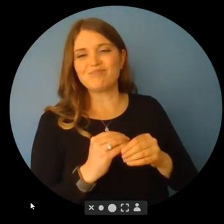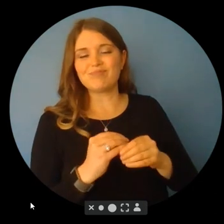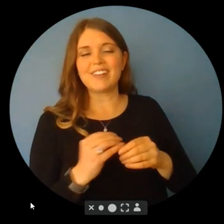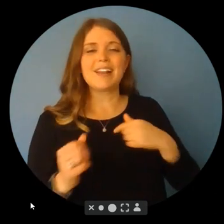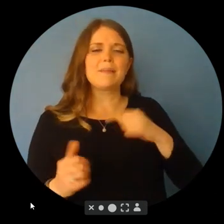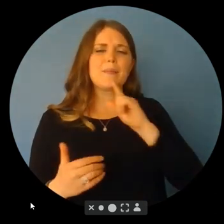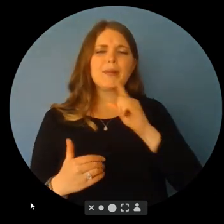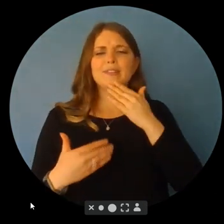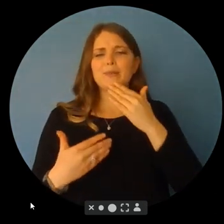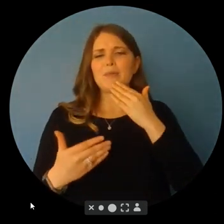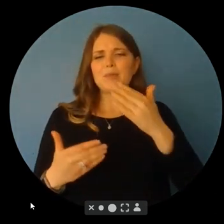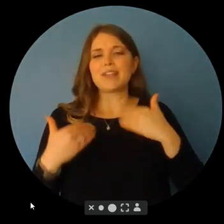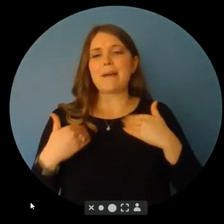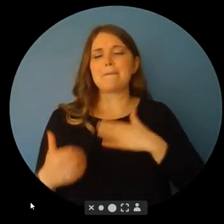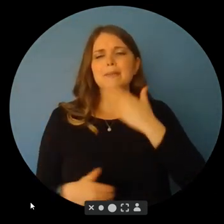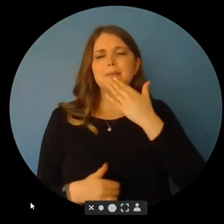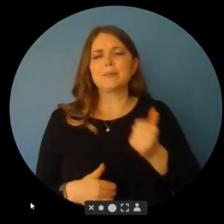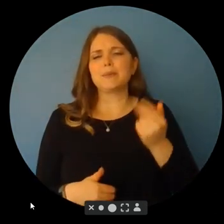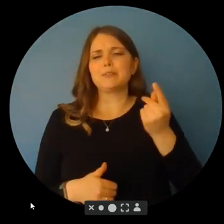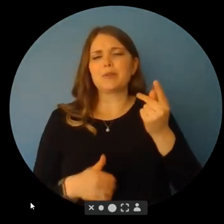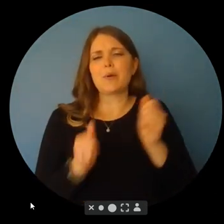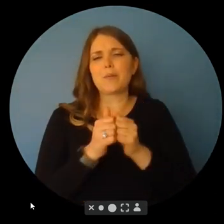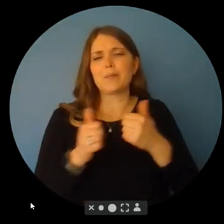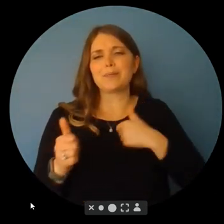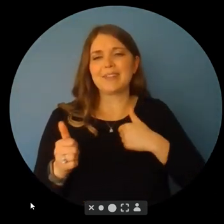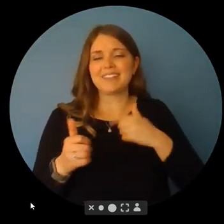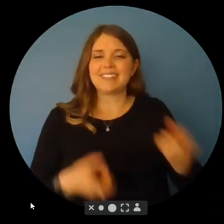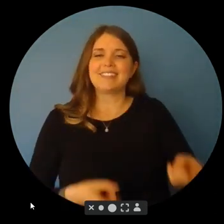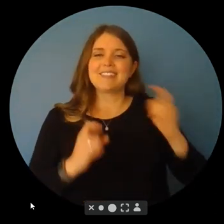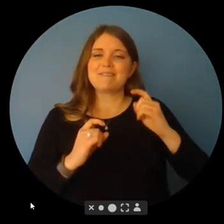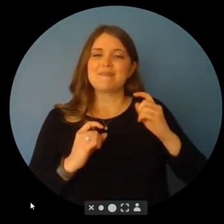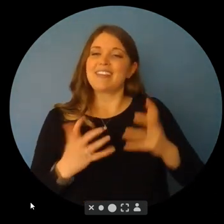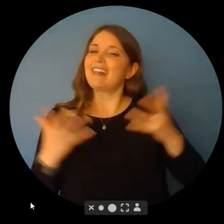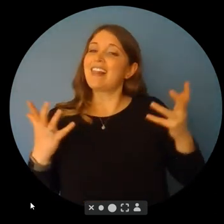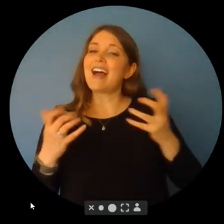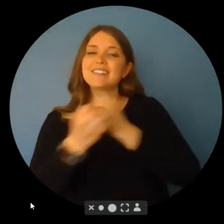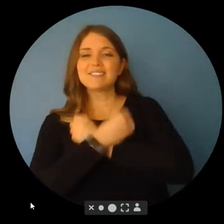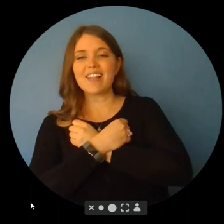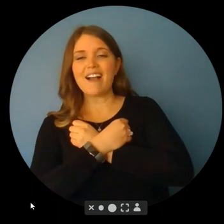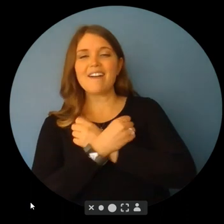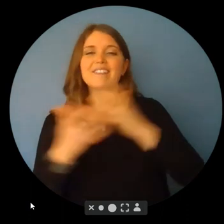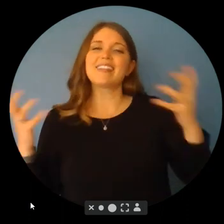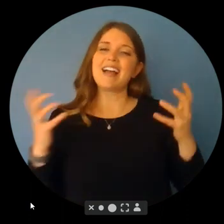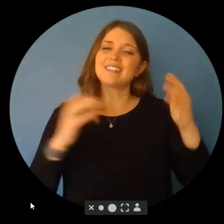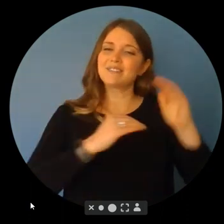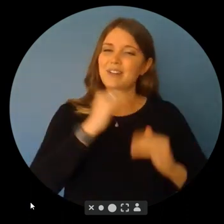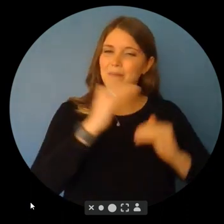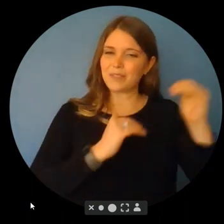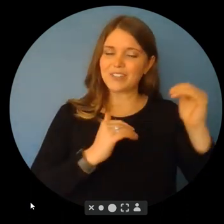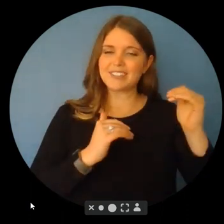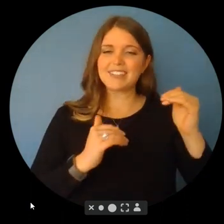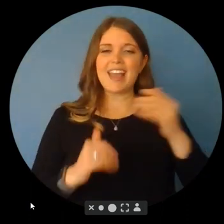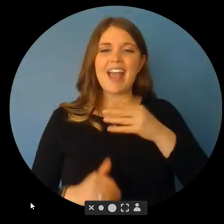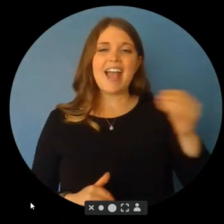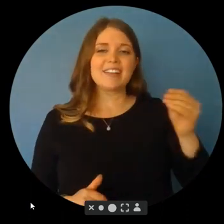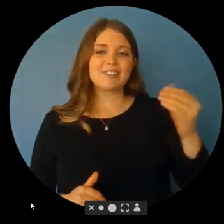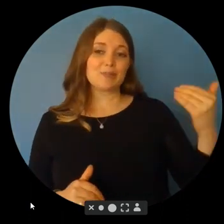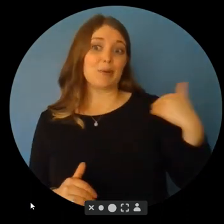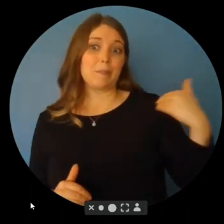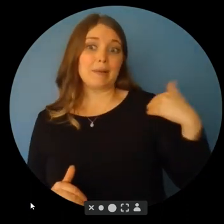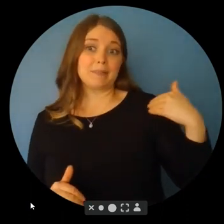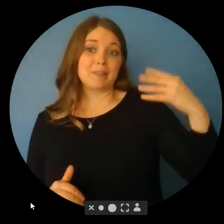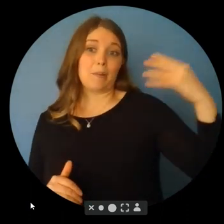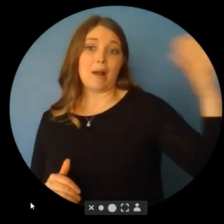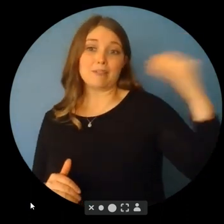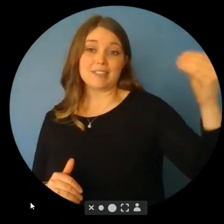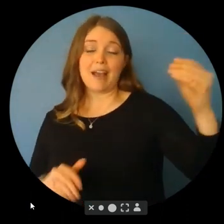these times, to have my sweet Cooper with me to give me lots of love and comfort and to remind me to get outside and